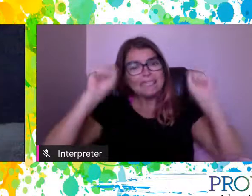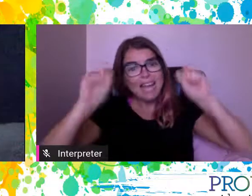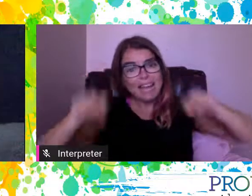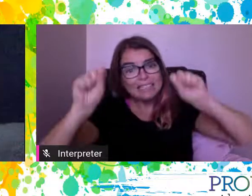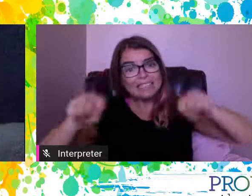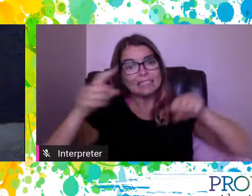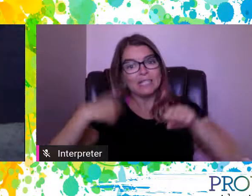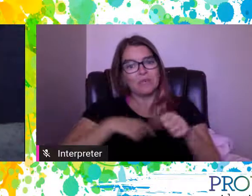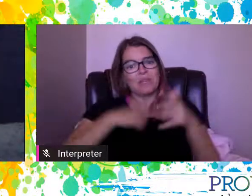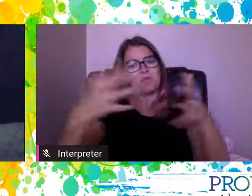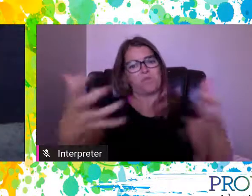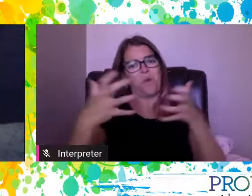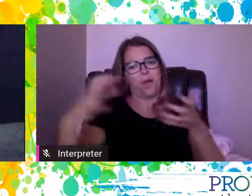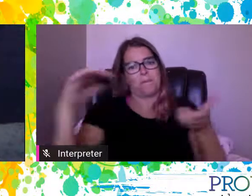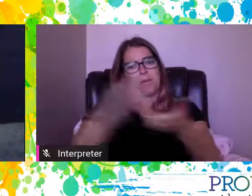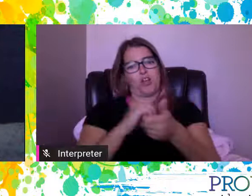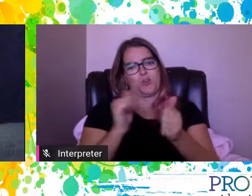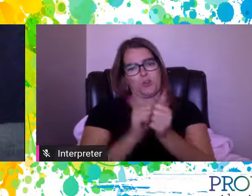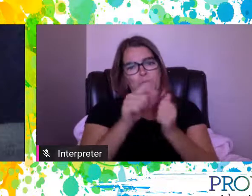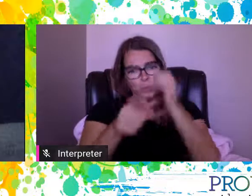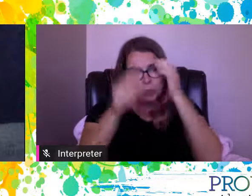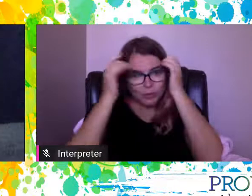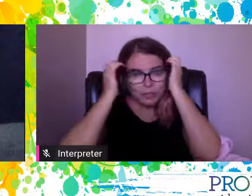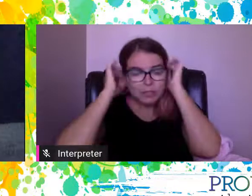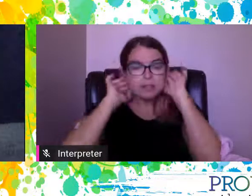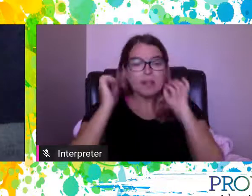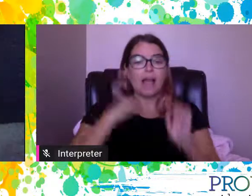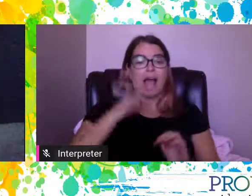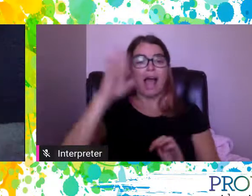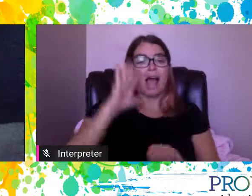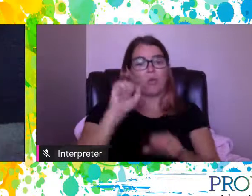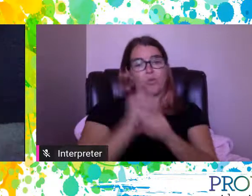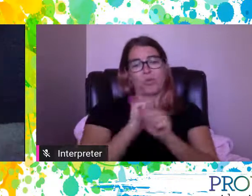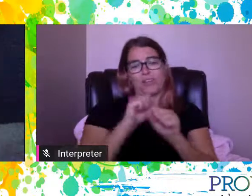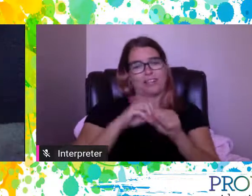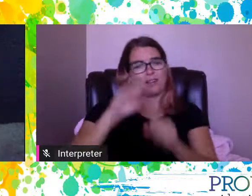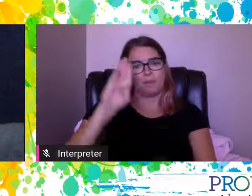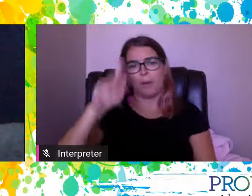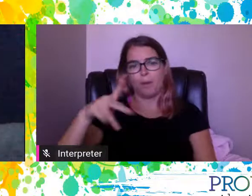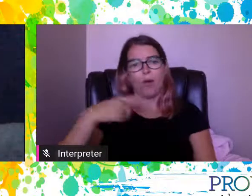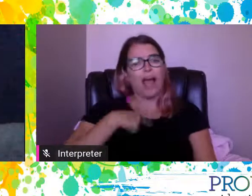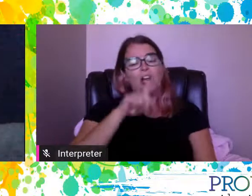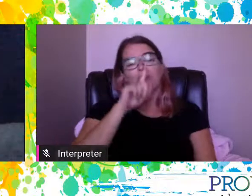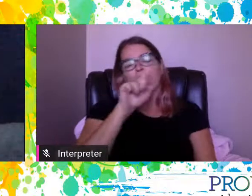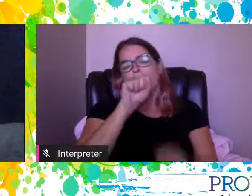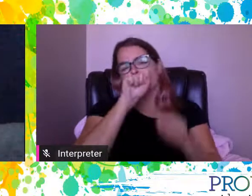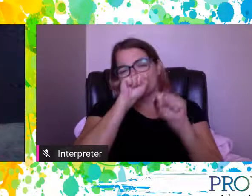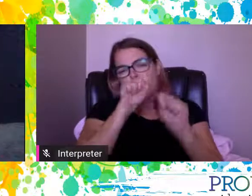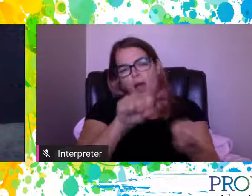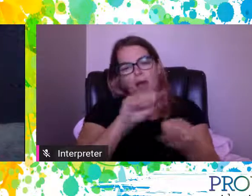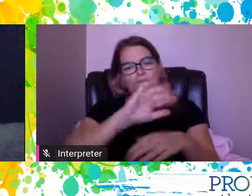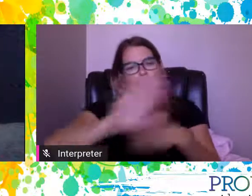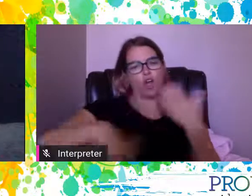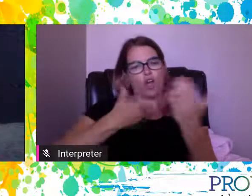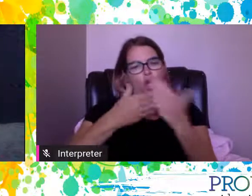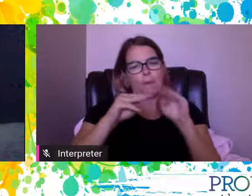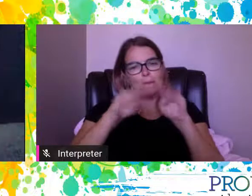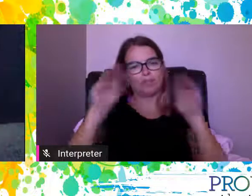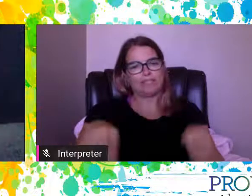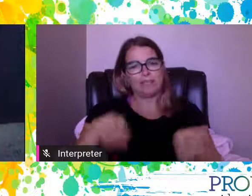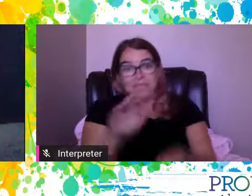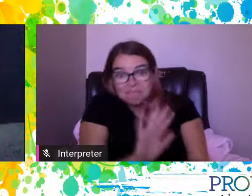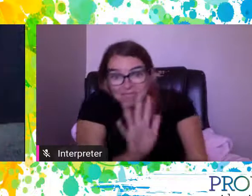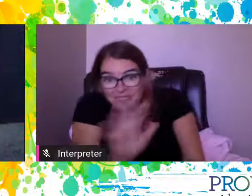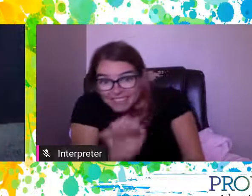you? I used to work in Balboa Park. I have a deep, deep love for all of the museums in that park. Hi, San Diego Natural